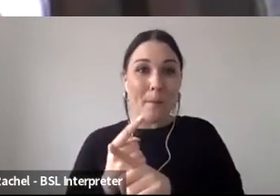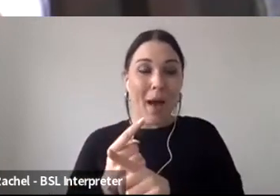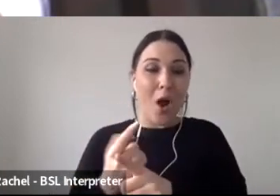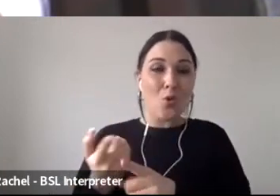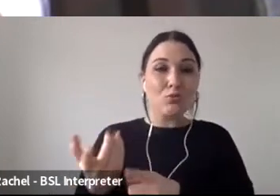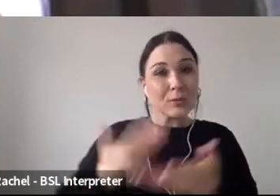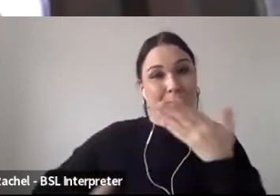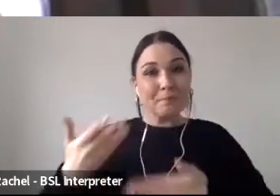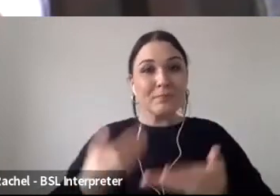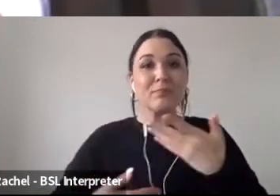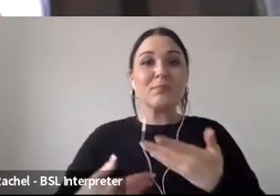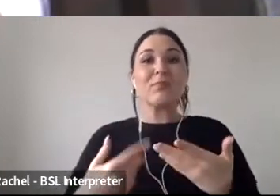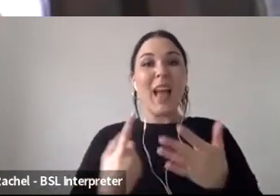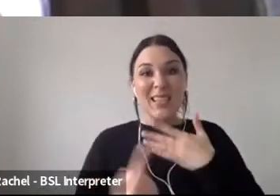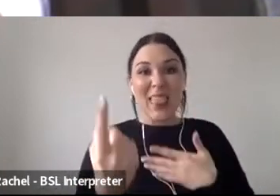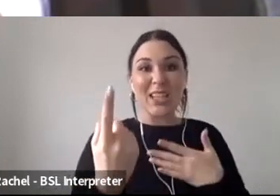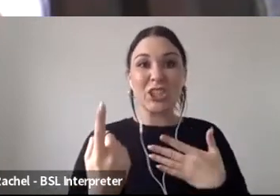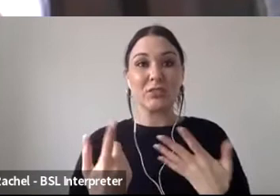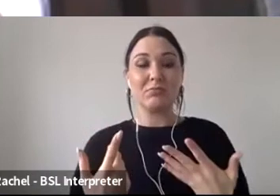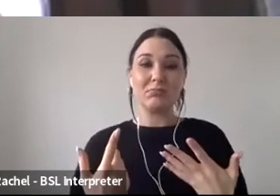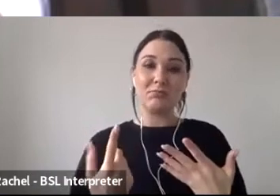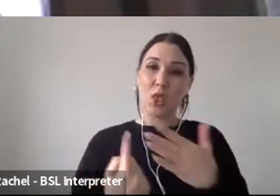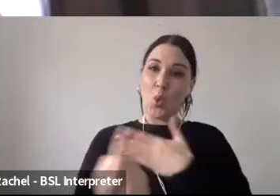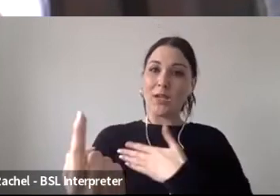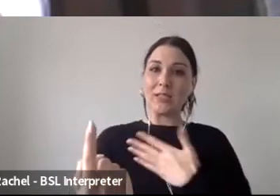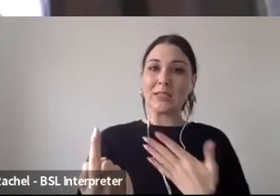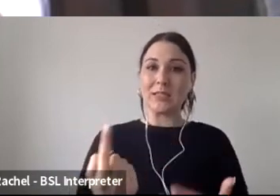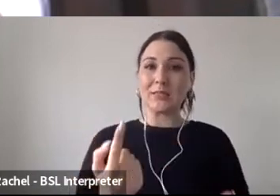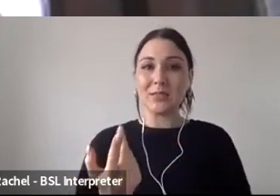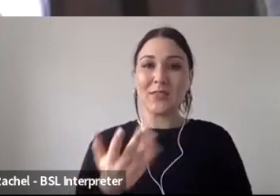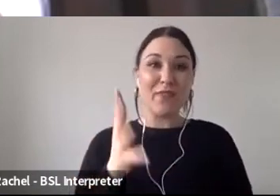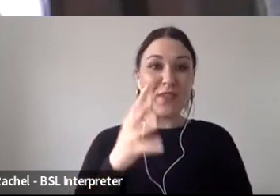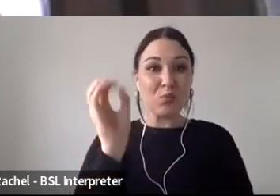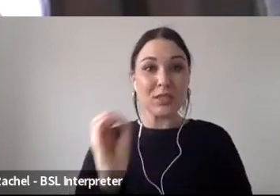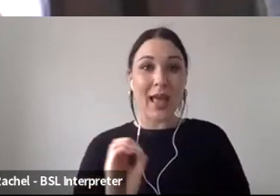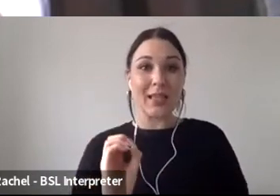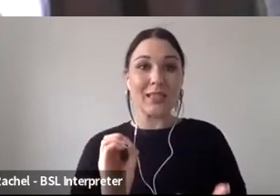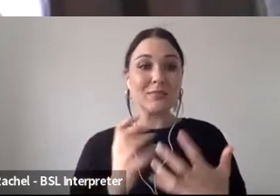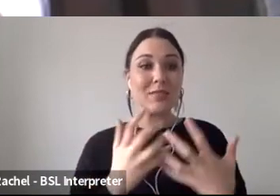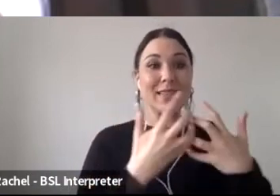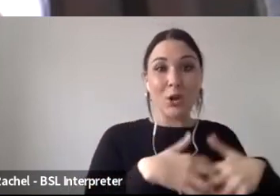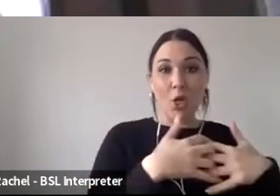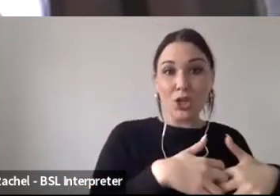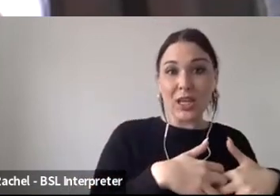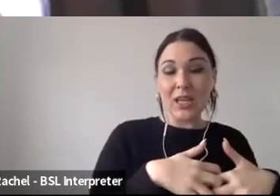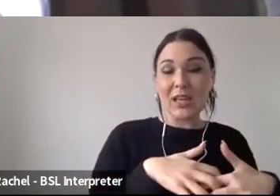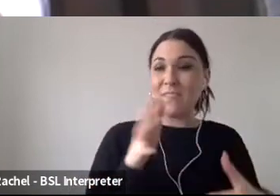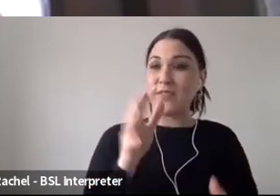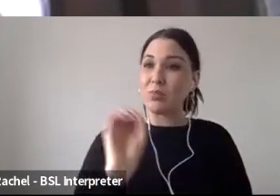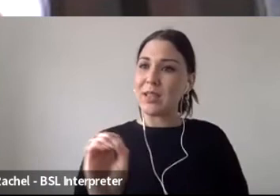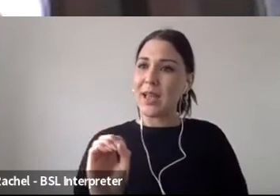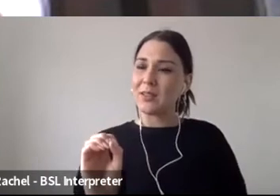as AbilityNet volunteers, sometimes I think it's 50% fixing the technology and 50% listening. You know, just